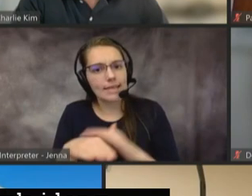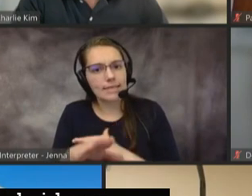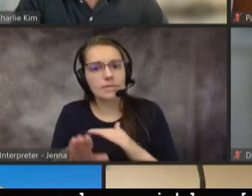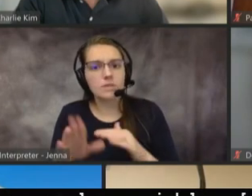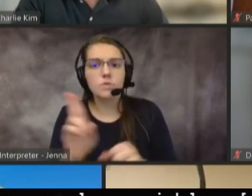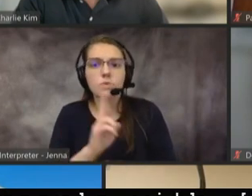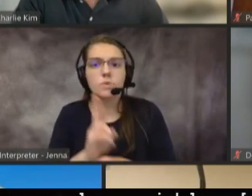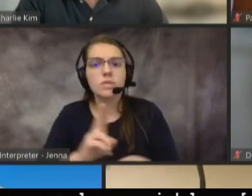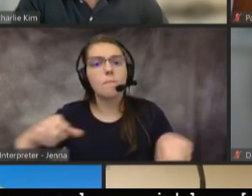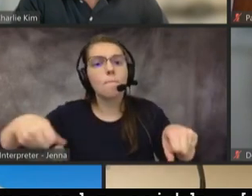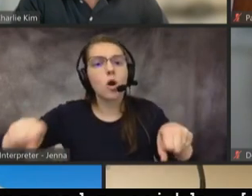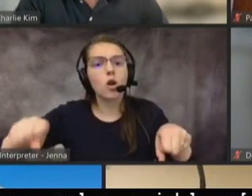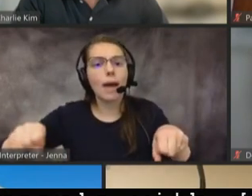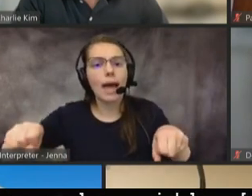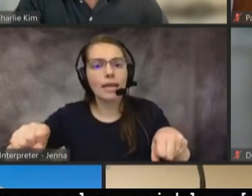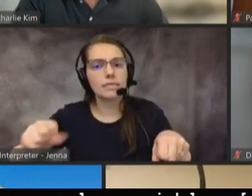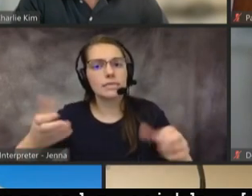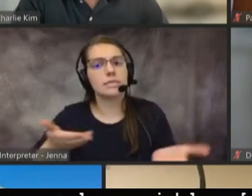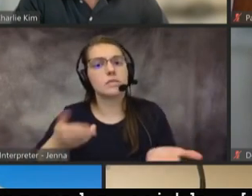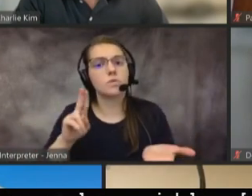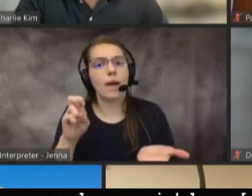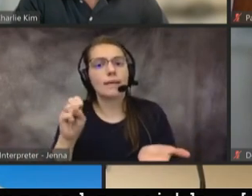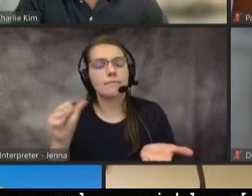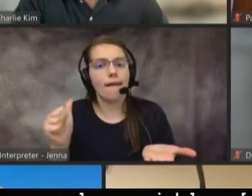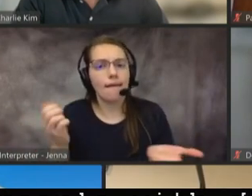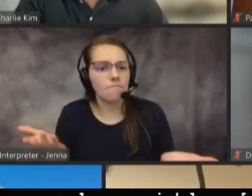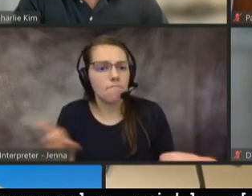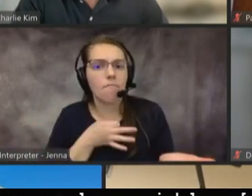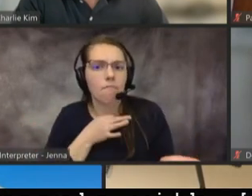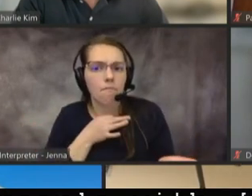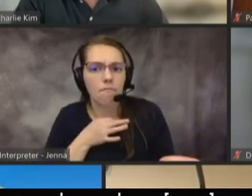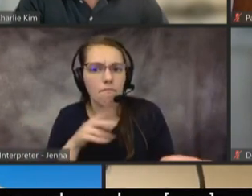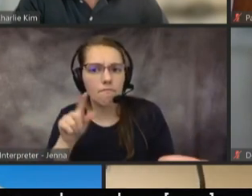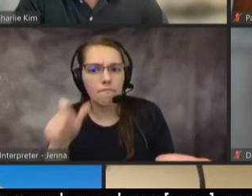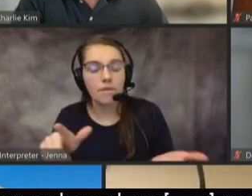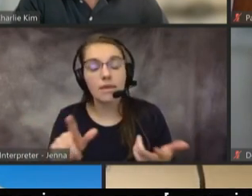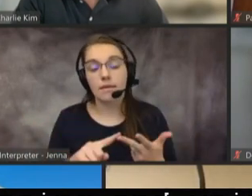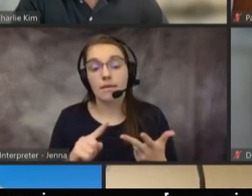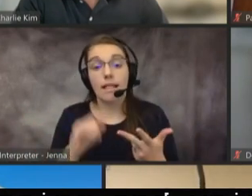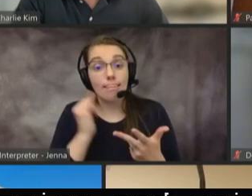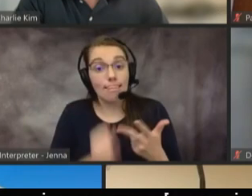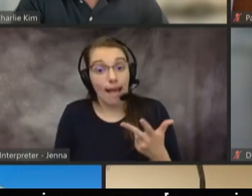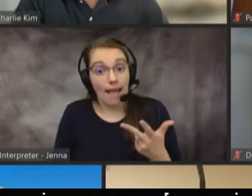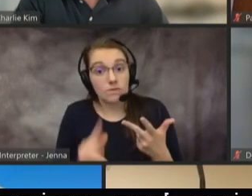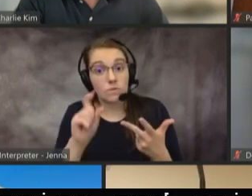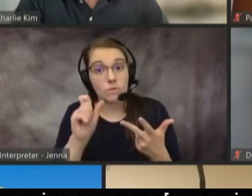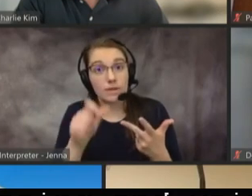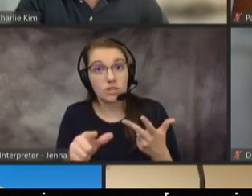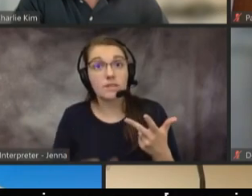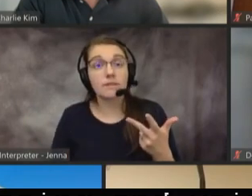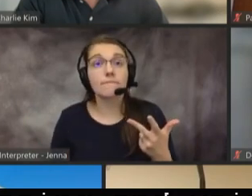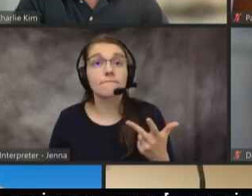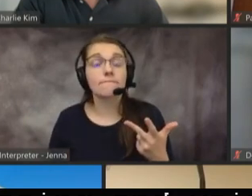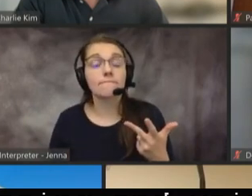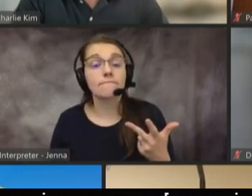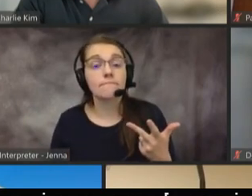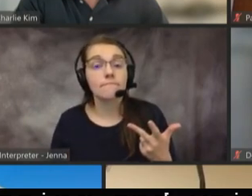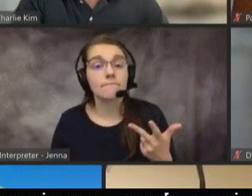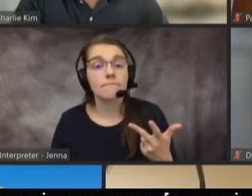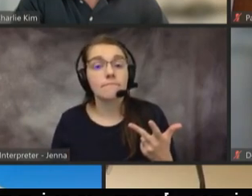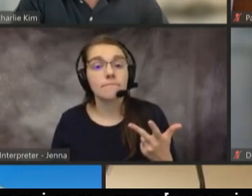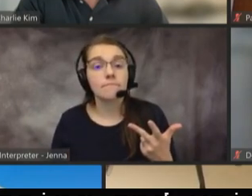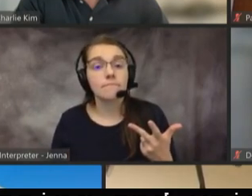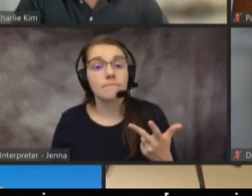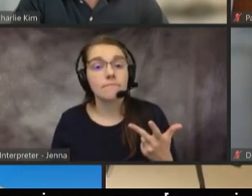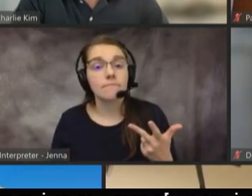motorbikes in USA. Thirdly, and my last point here, how far